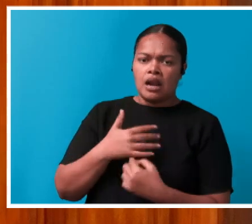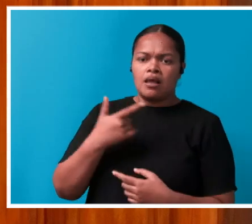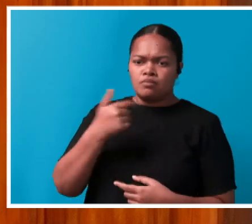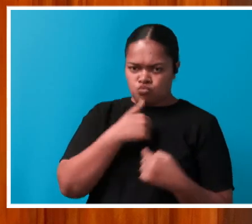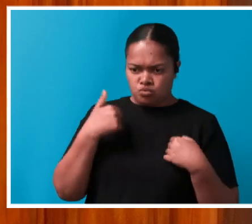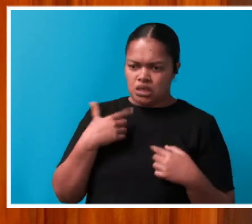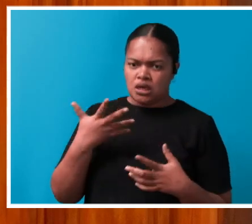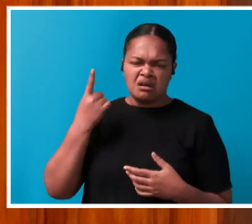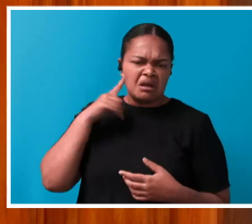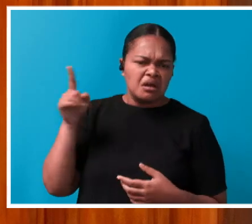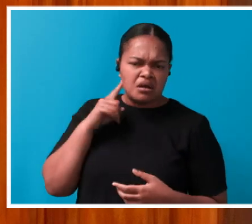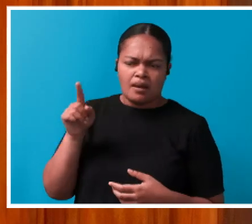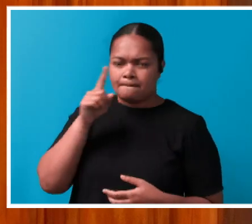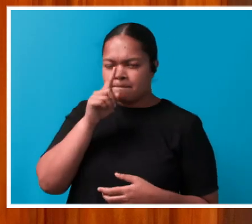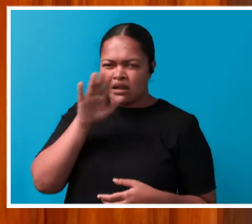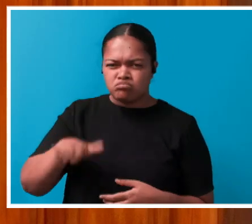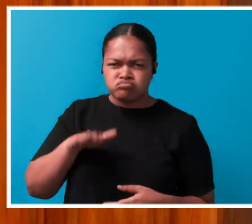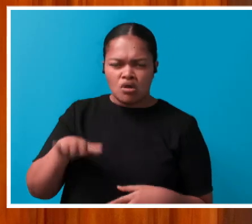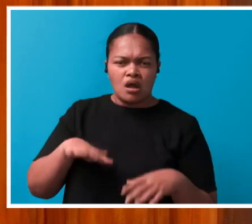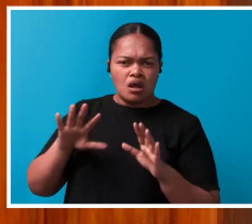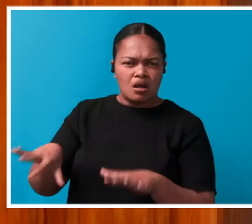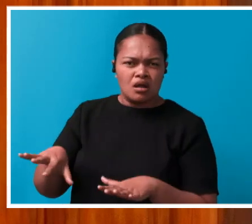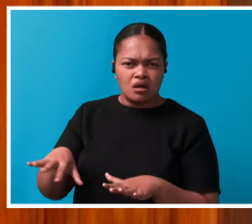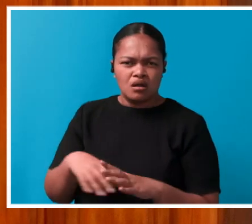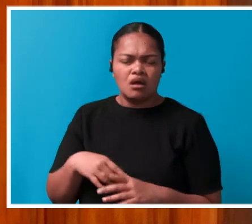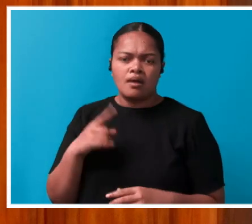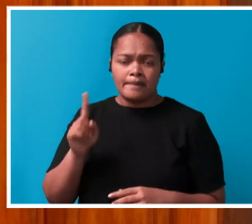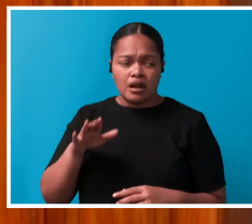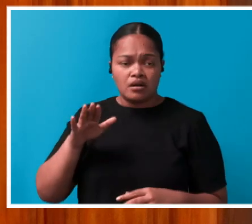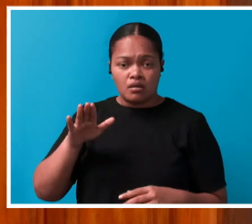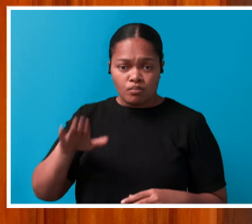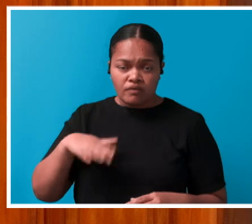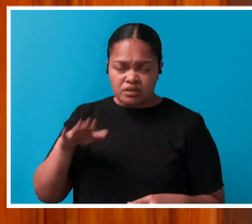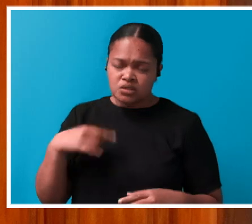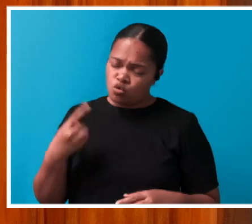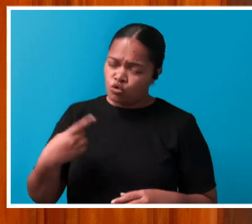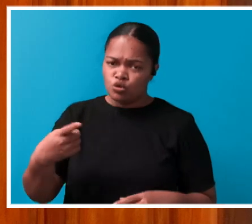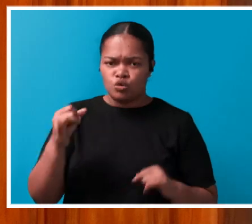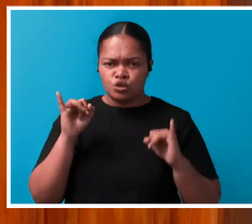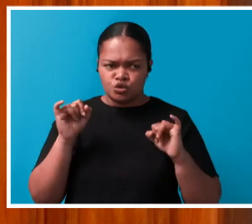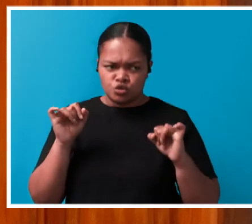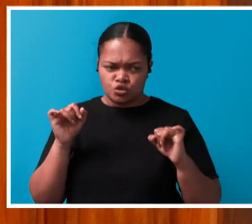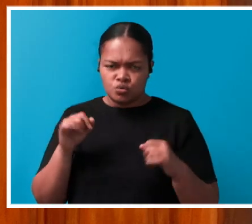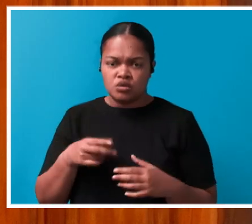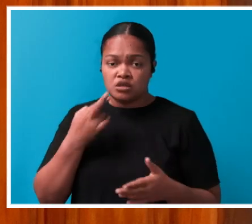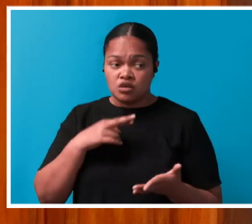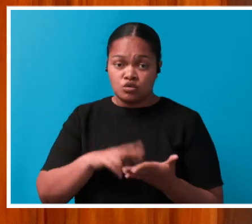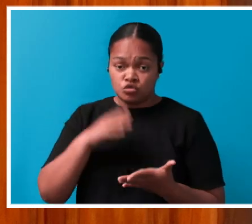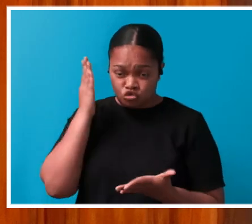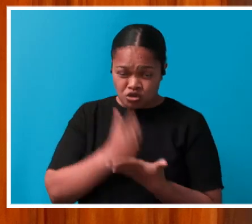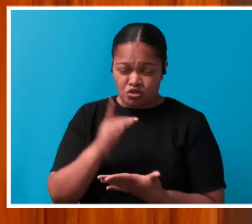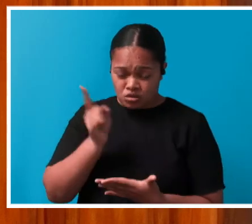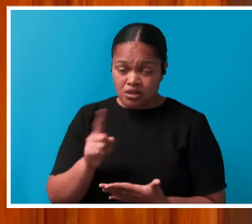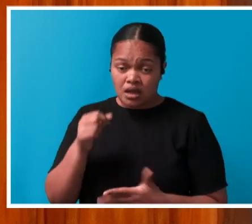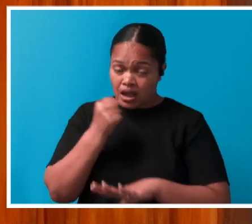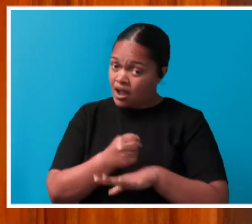certainly acknowledge that poverty continues to be a significant issue. I want to set the record straight today to show that government